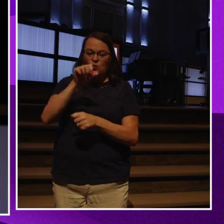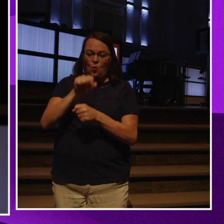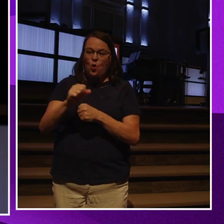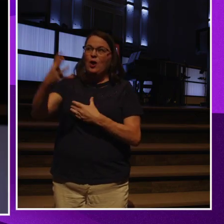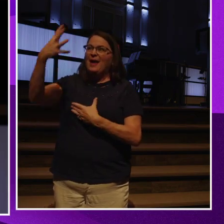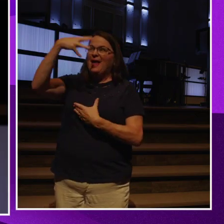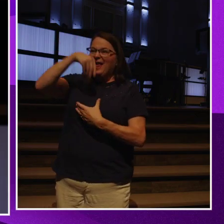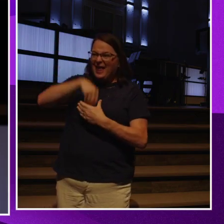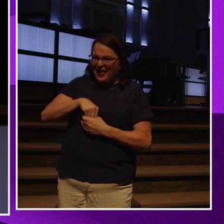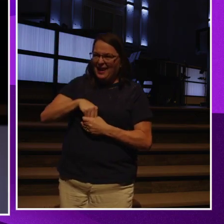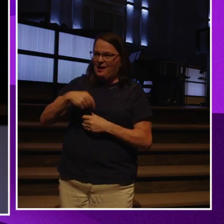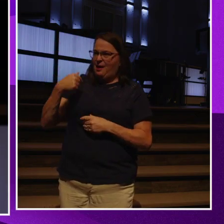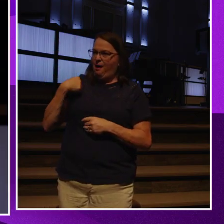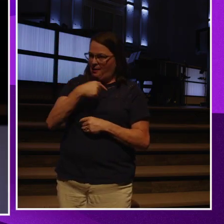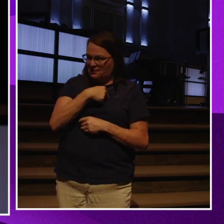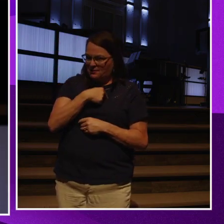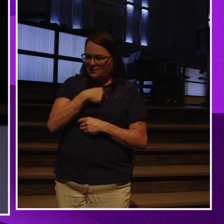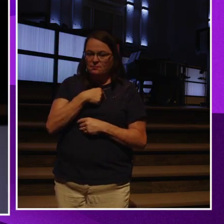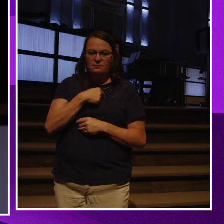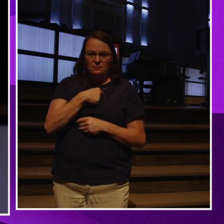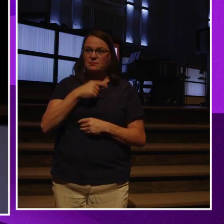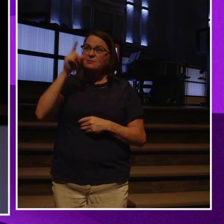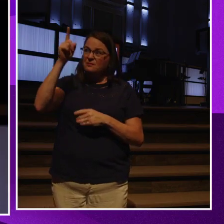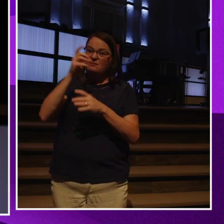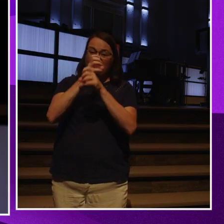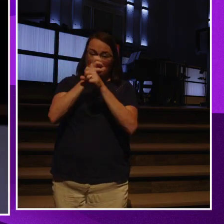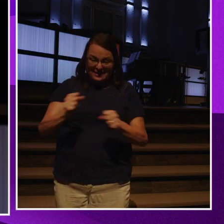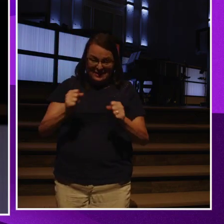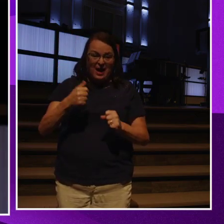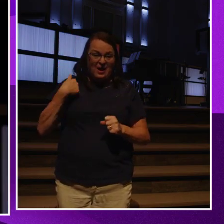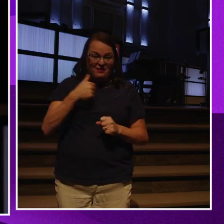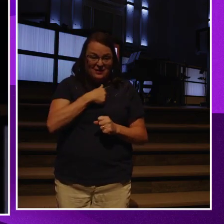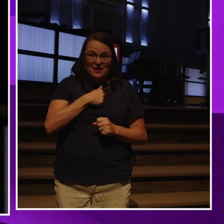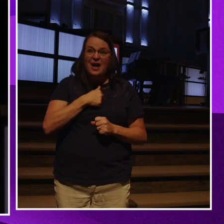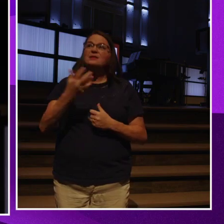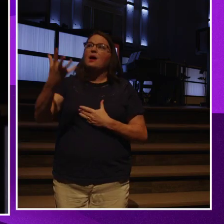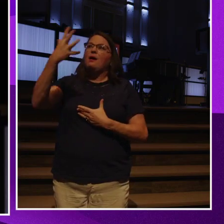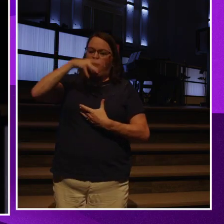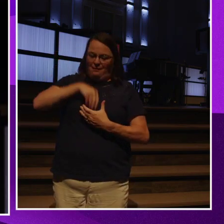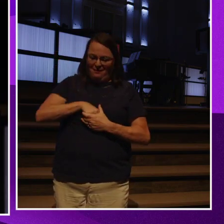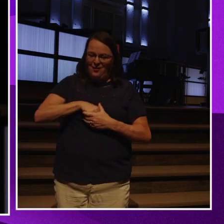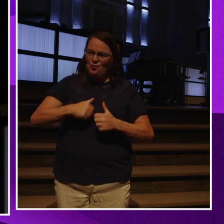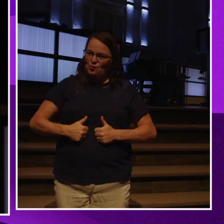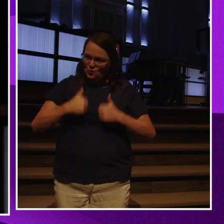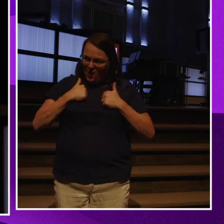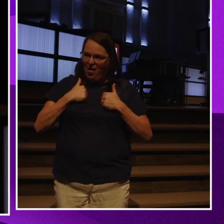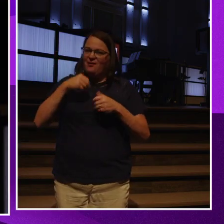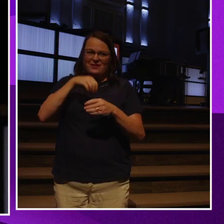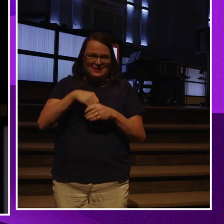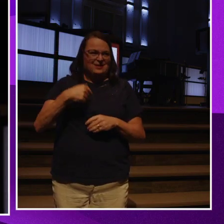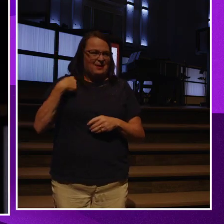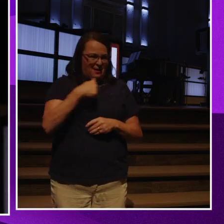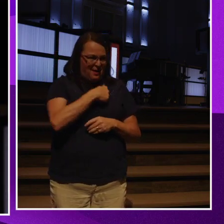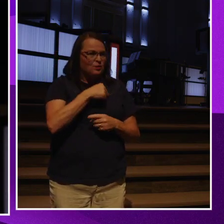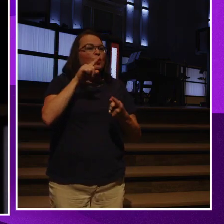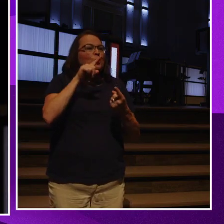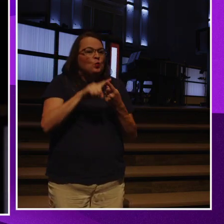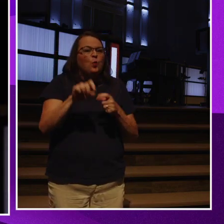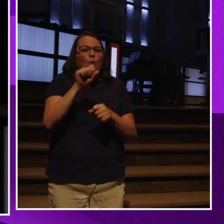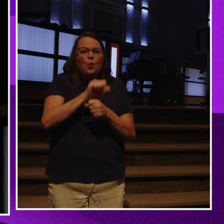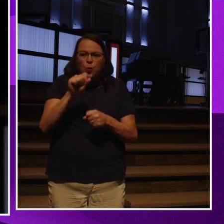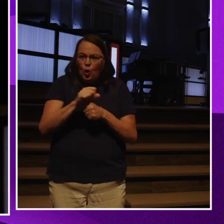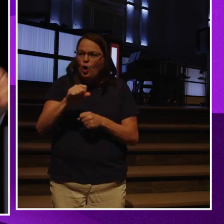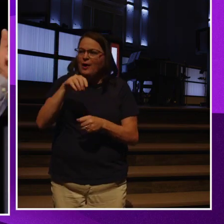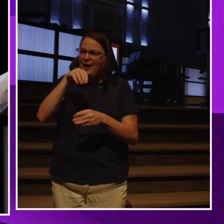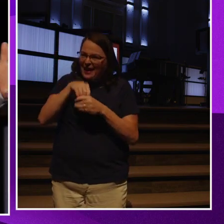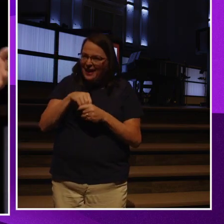He does it in us personally. He saves us. And when we know him as Savior, he dwells within us to work inside of us. And he does it corporately as